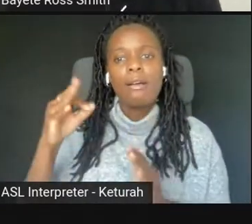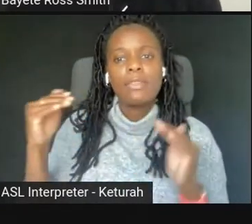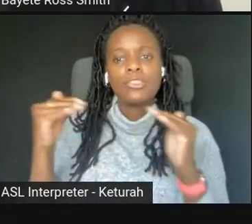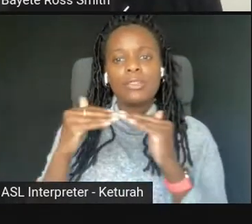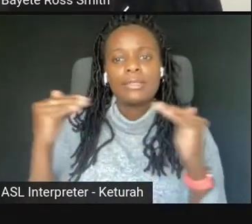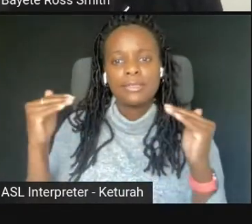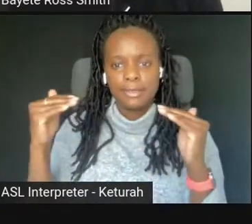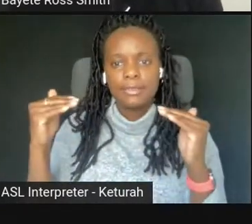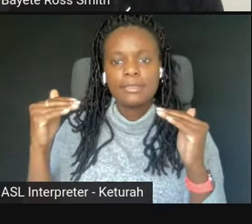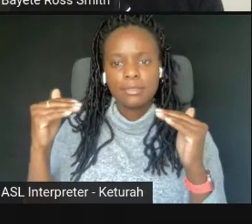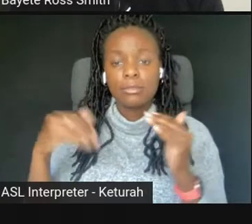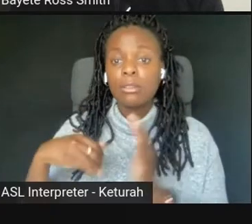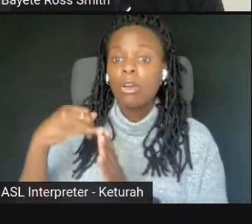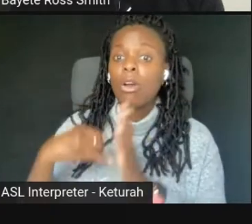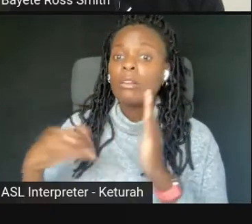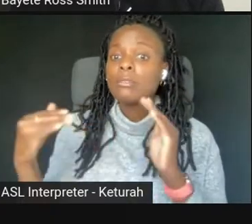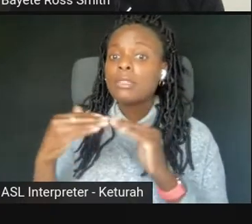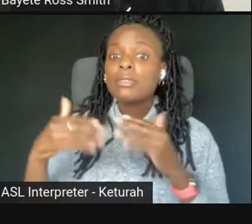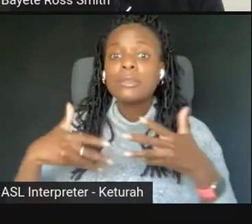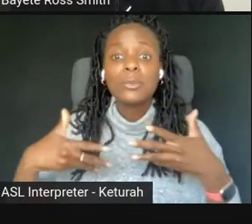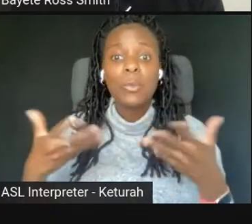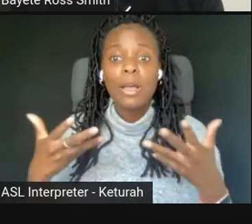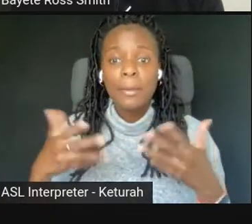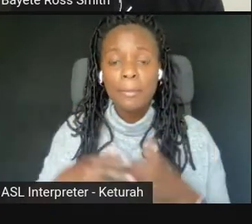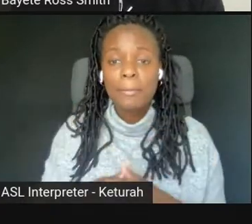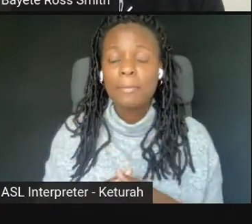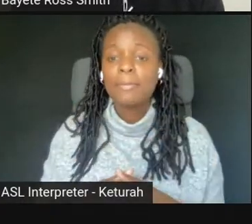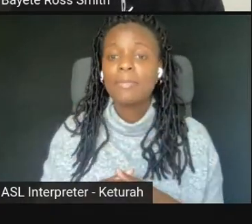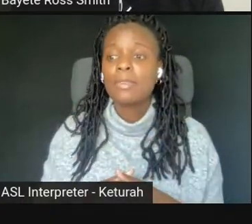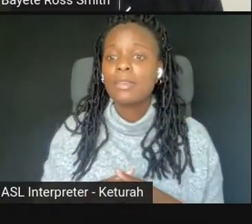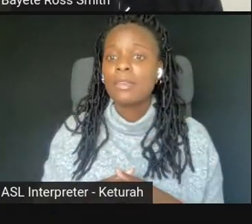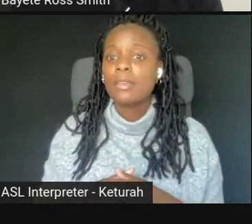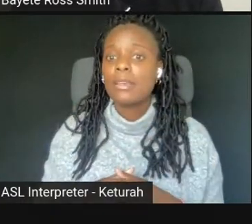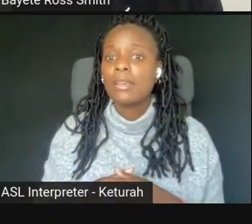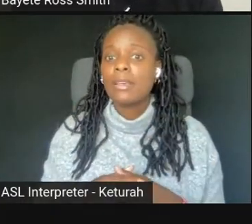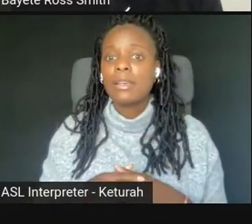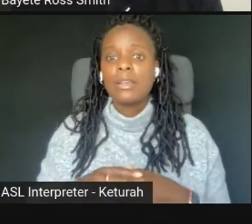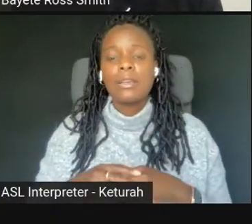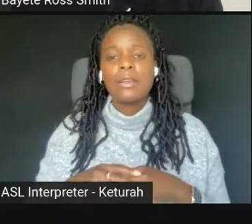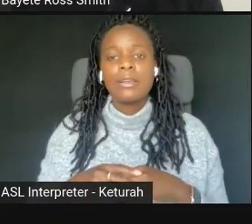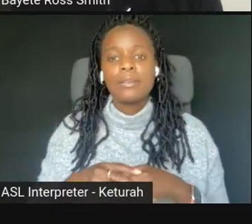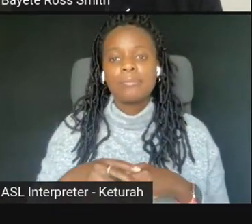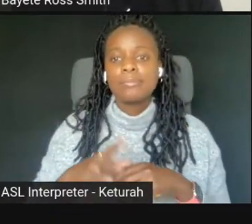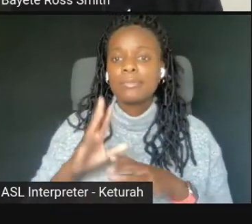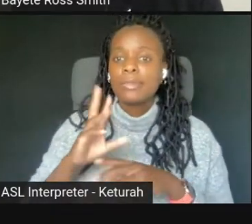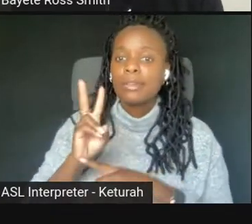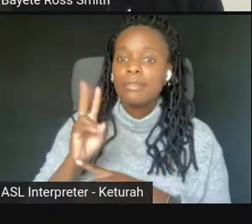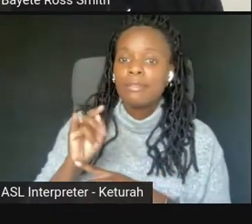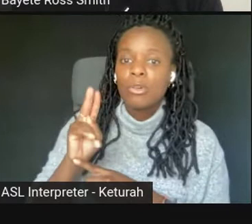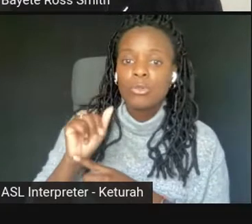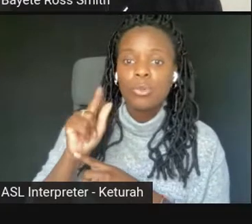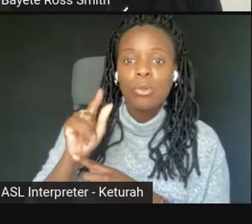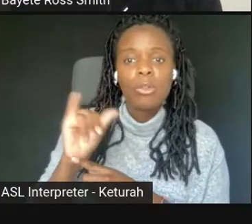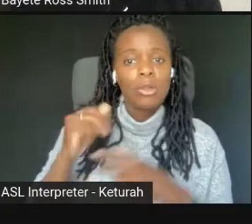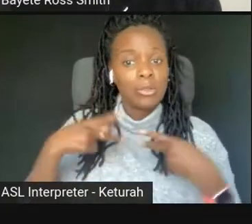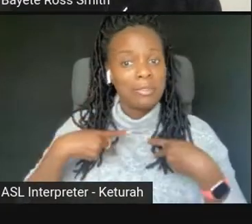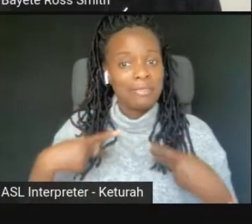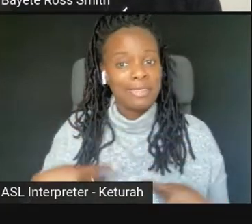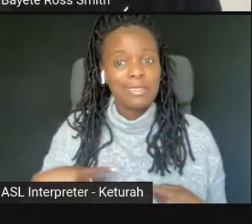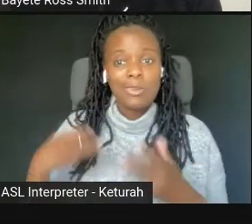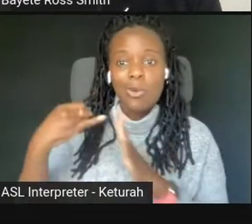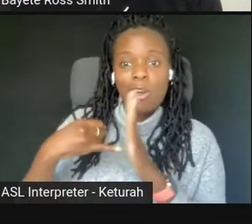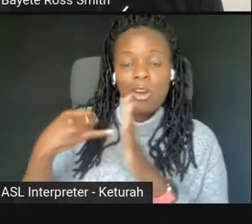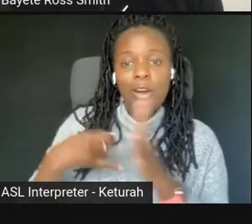Justice is a series of virtual and physical art installations and engagements with the